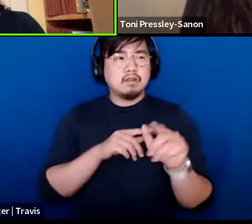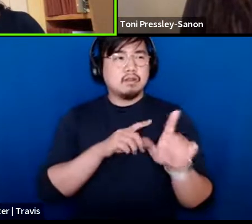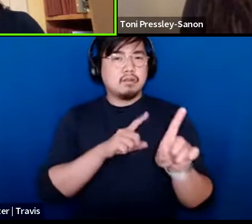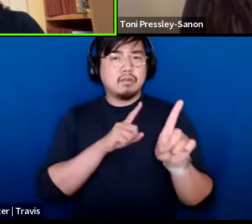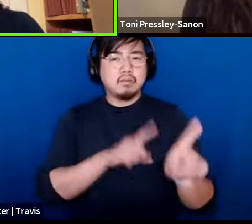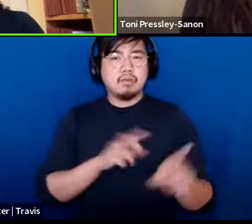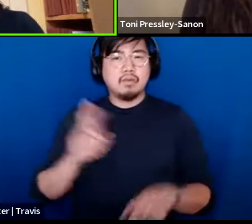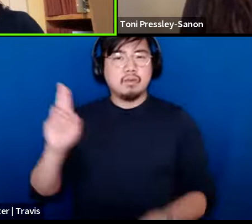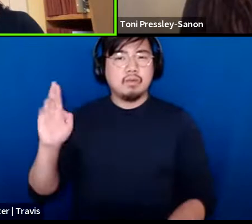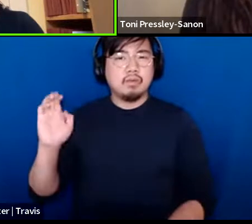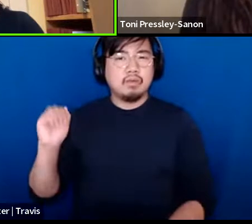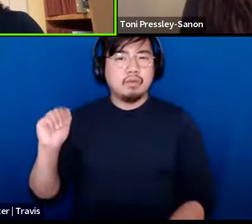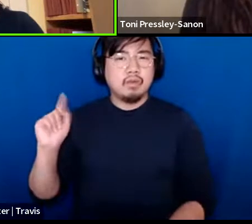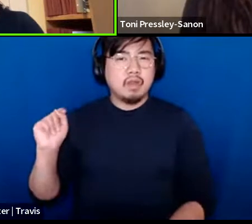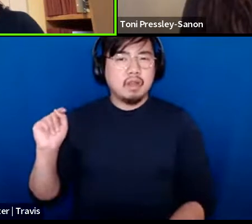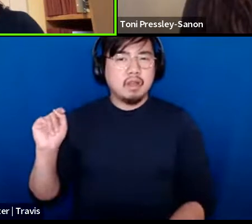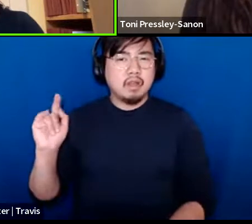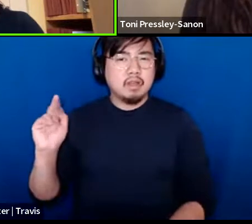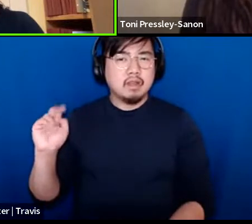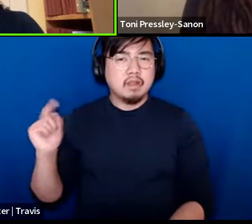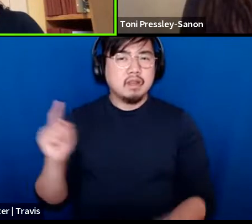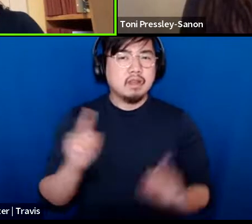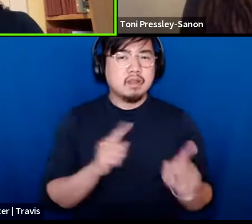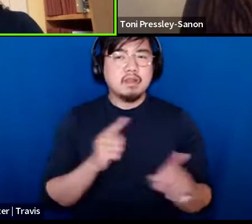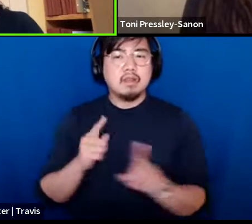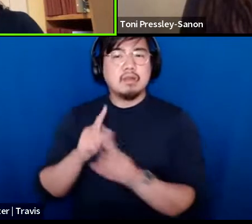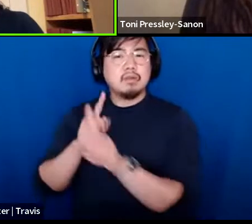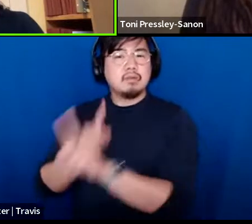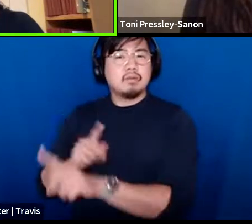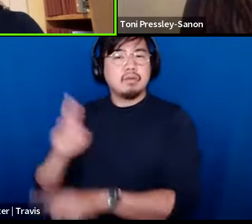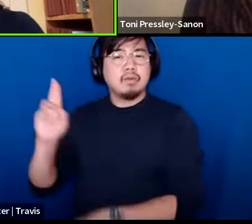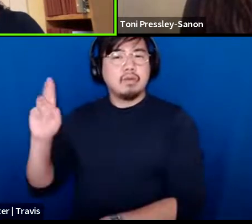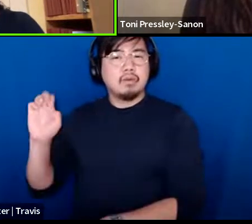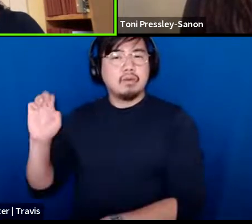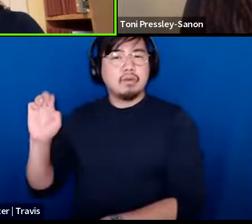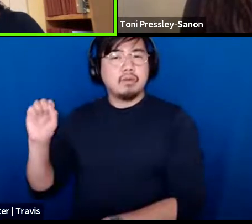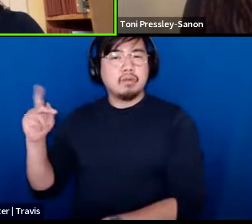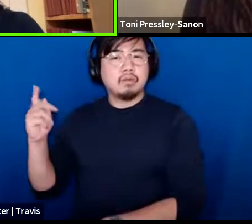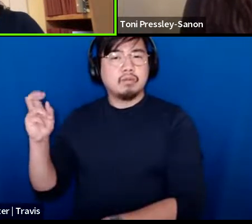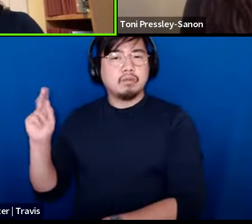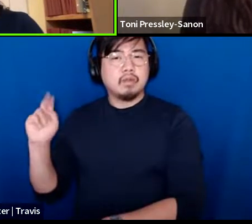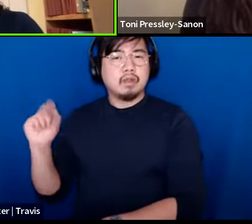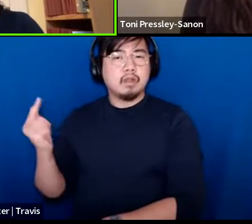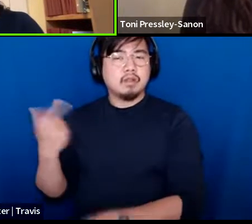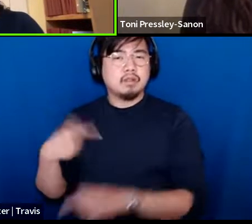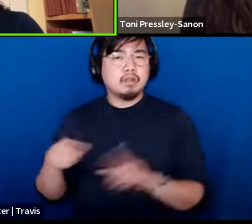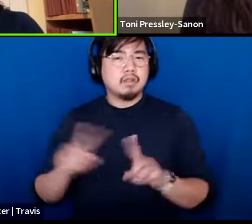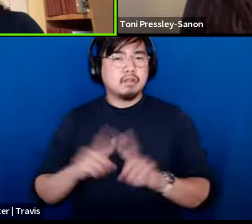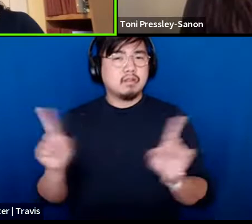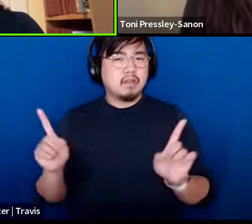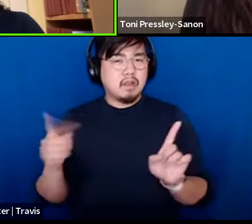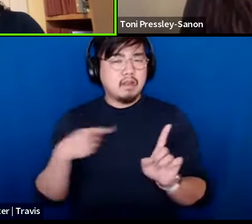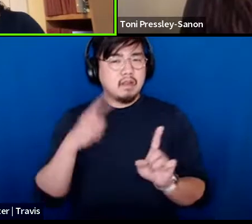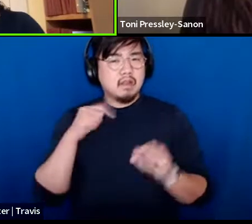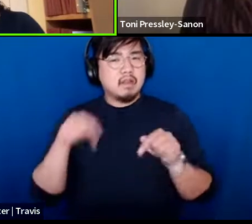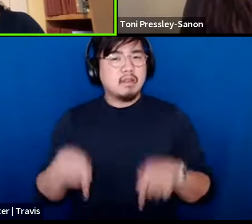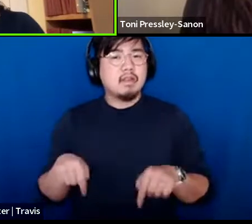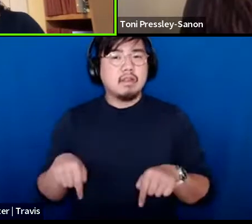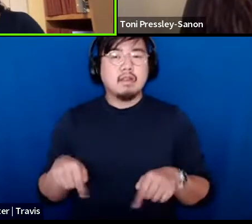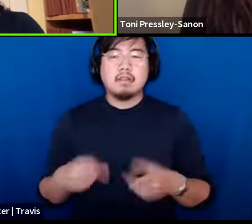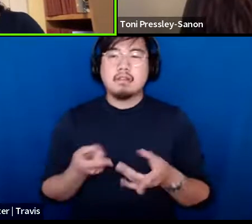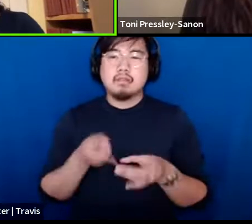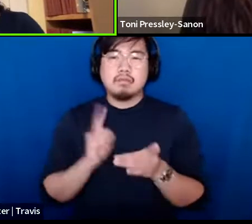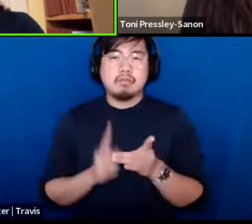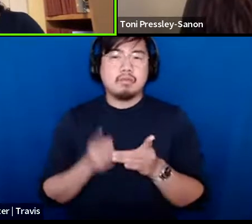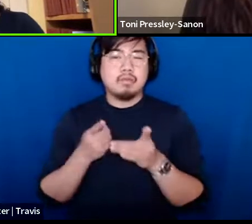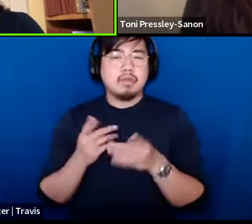feel like this practice offers us a depth of capacity to learn how to respond with integrity and not